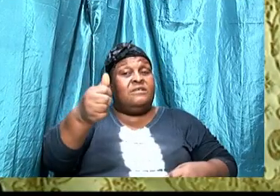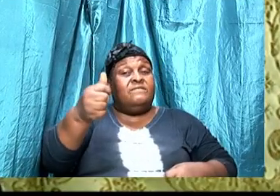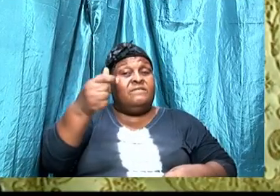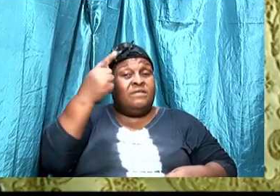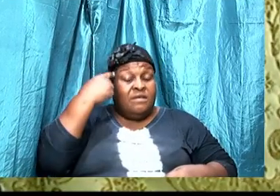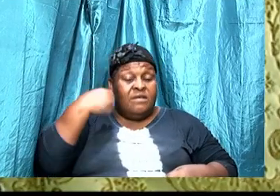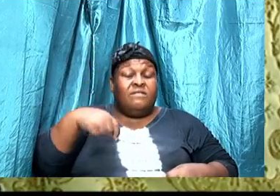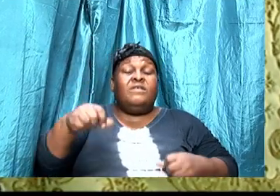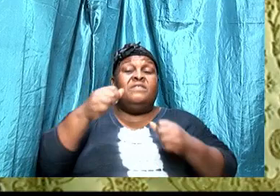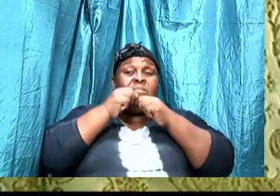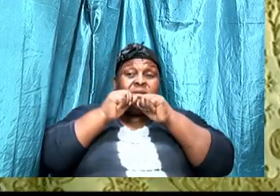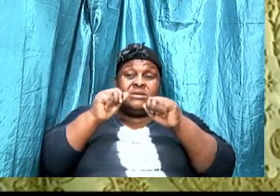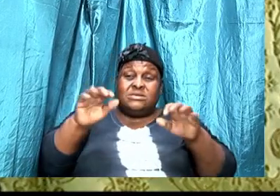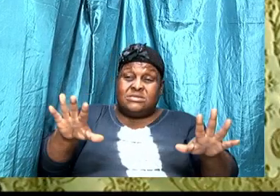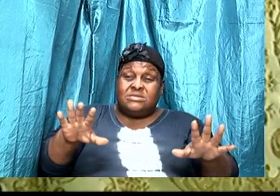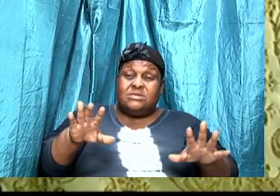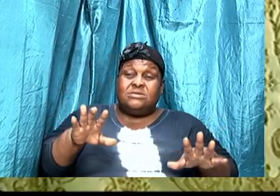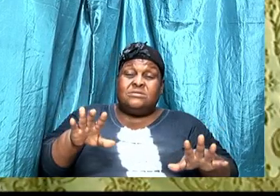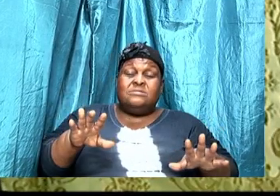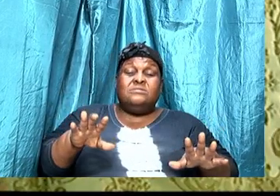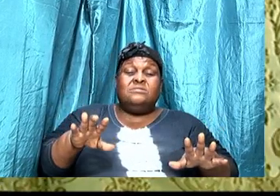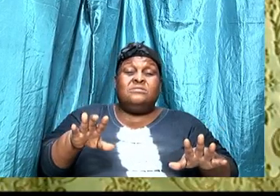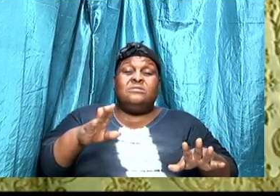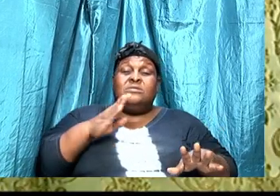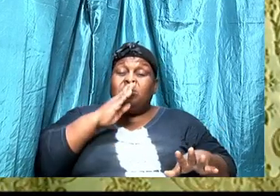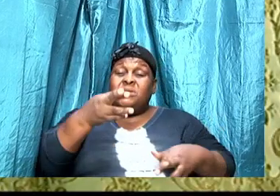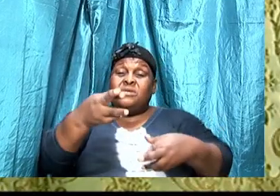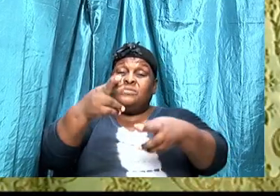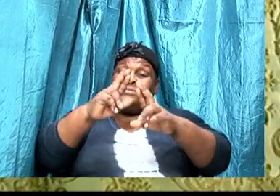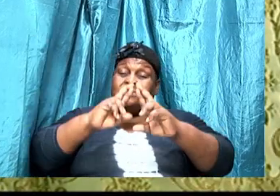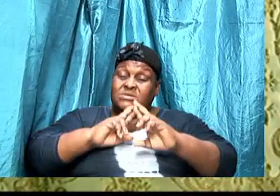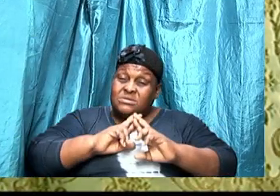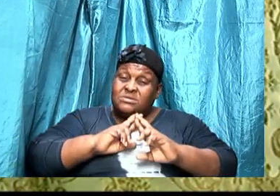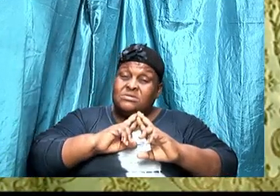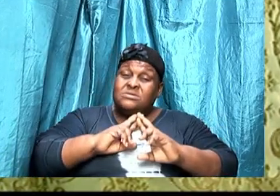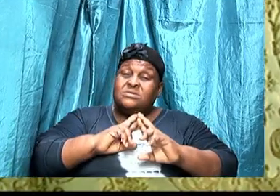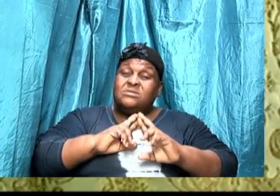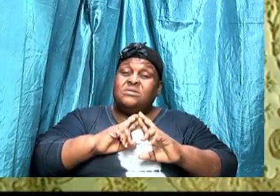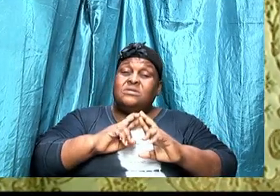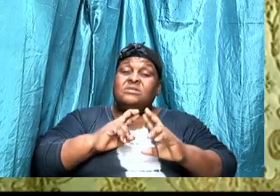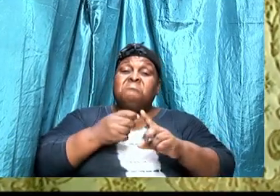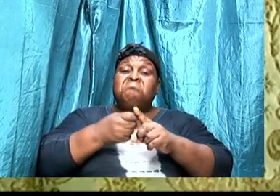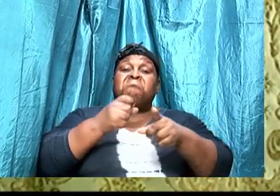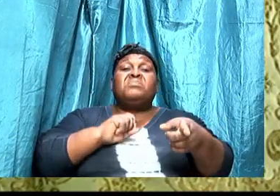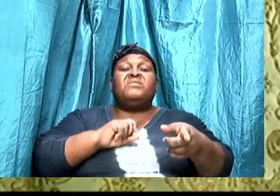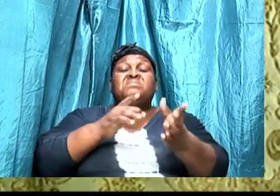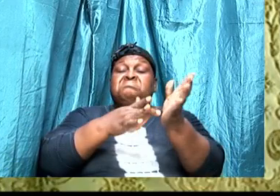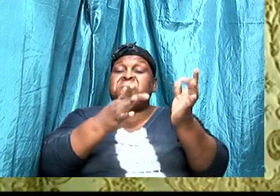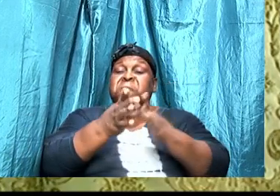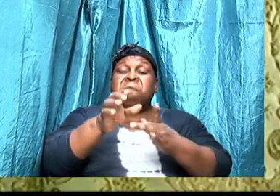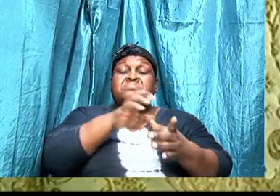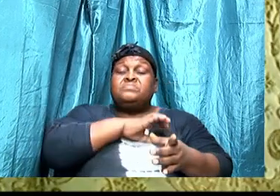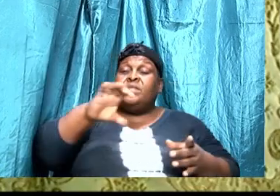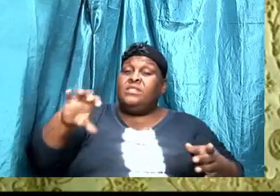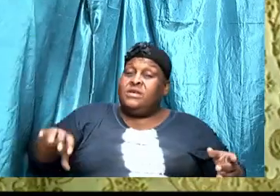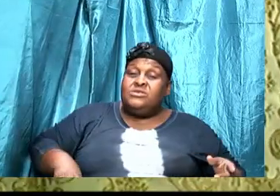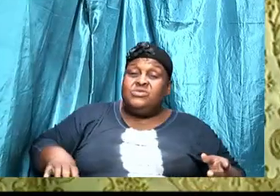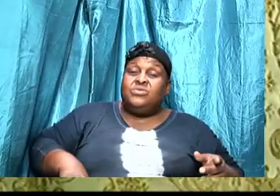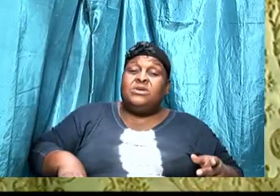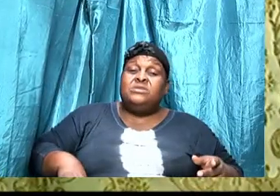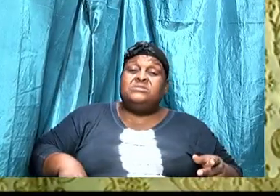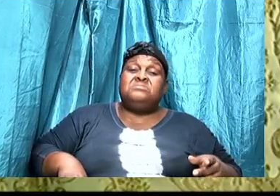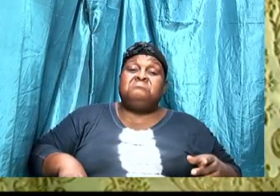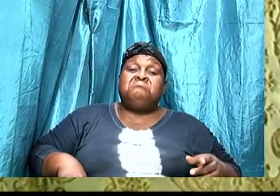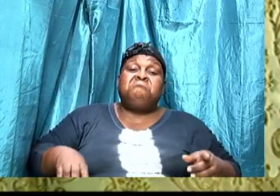blessings to be received, you know, from Jesus Christ. And so as I